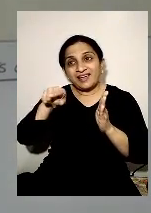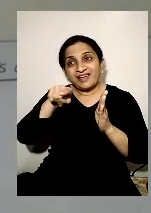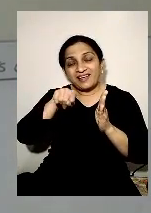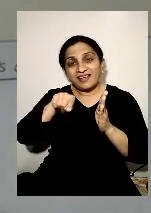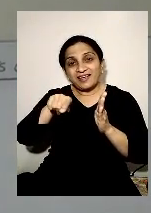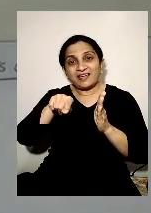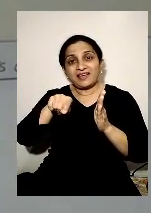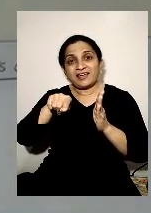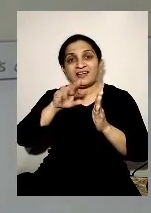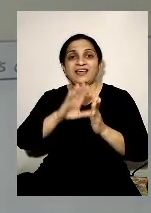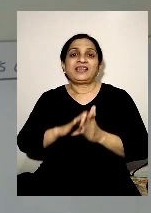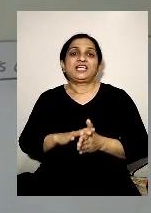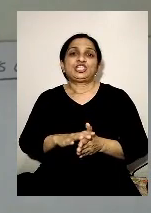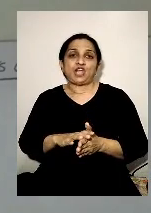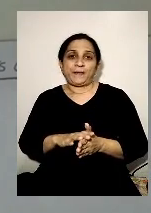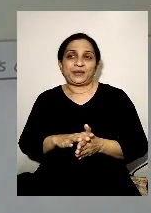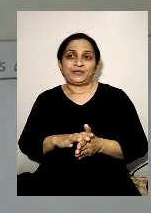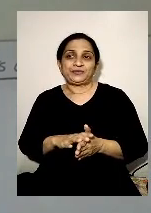okay